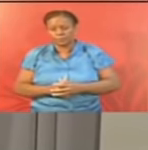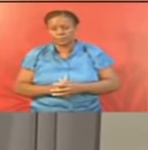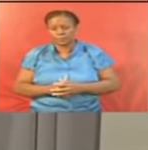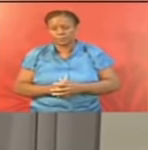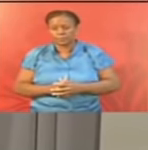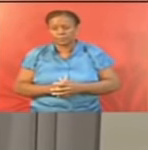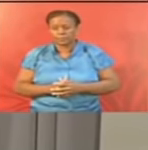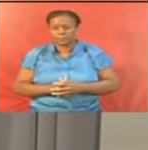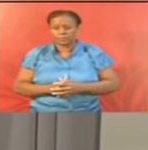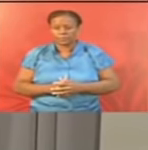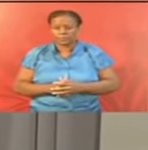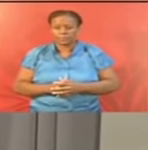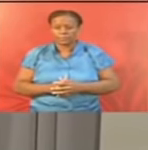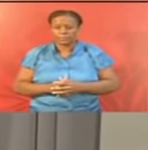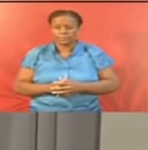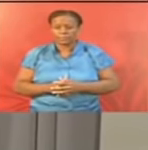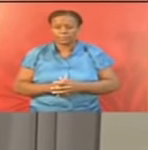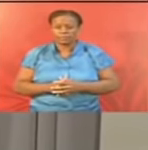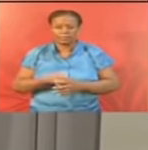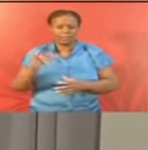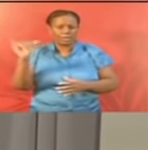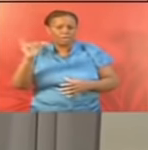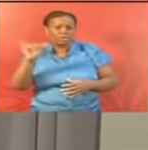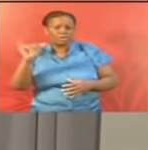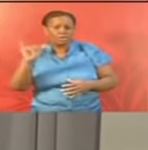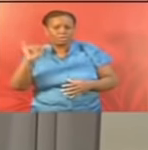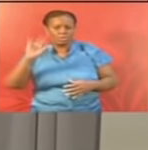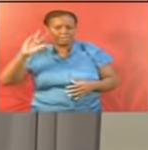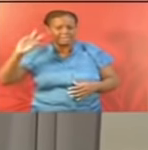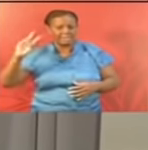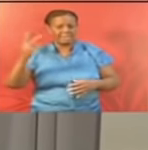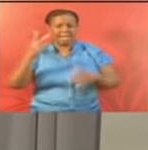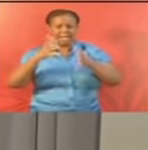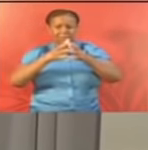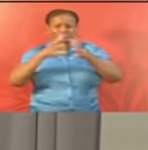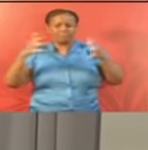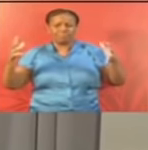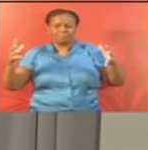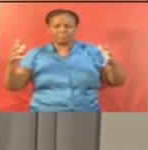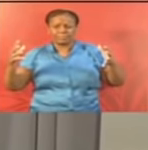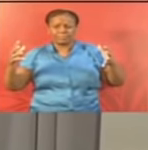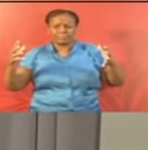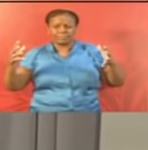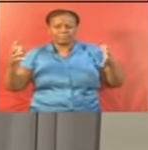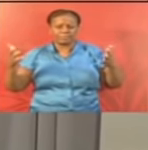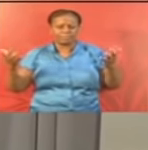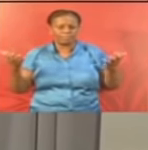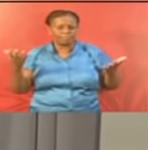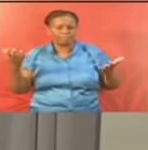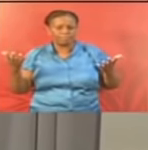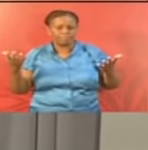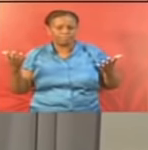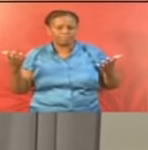partially driving our second wave is the demographic of the 25s to 49s